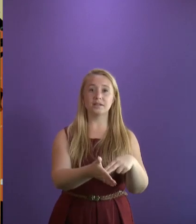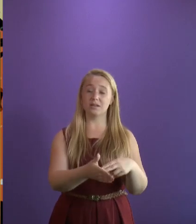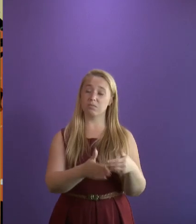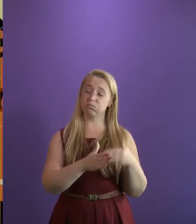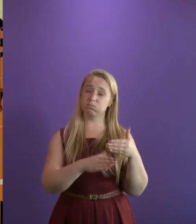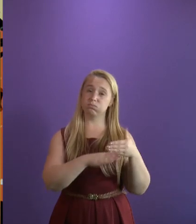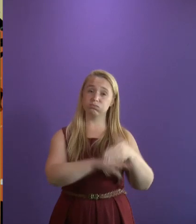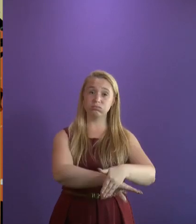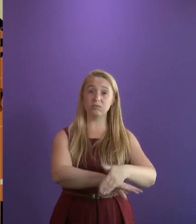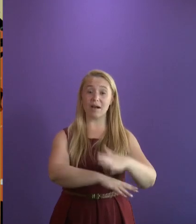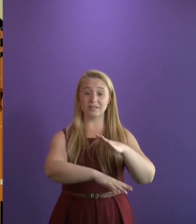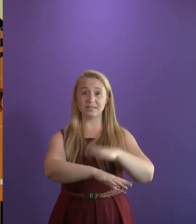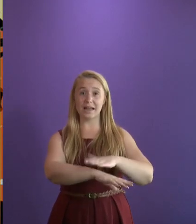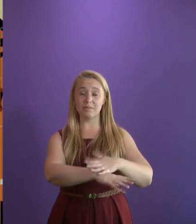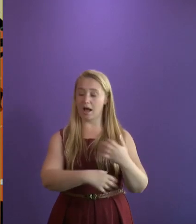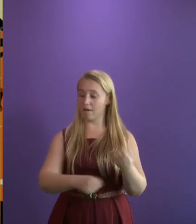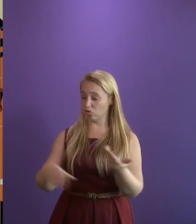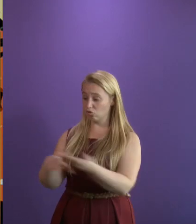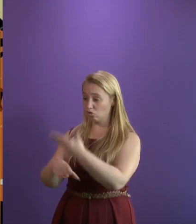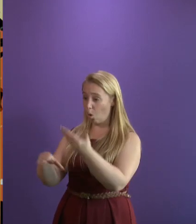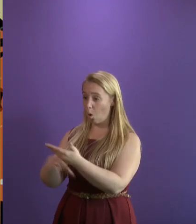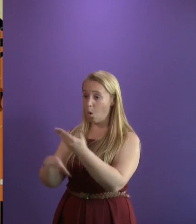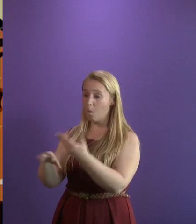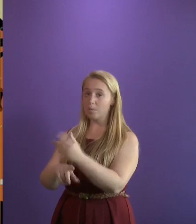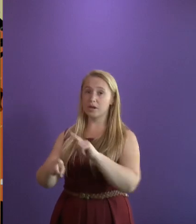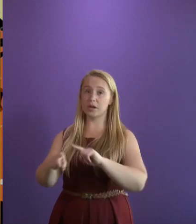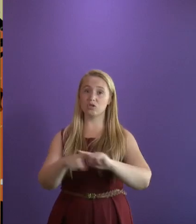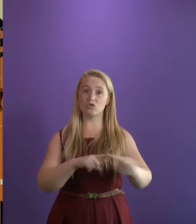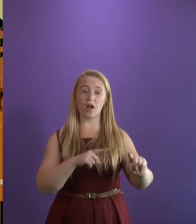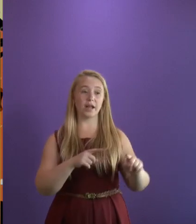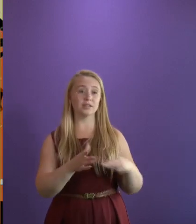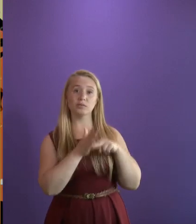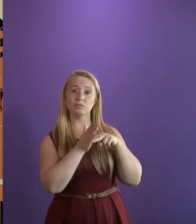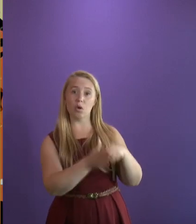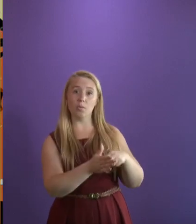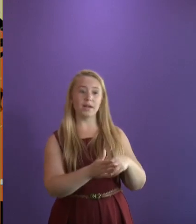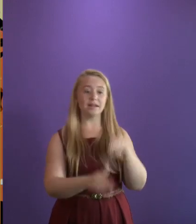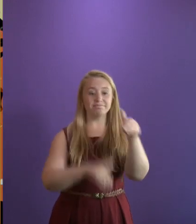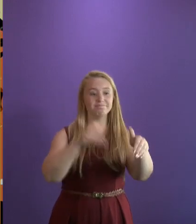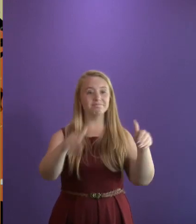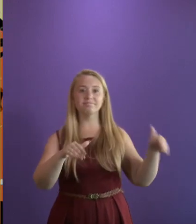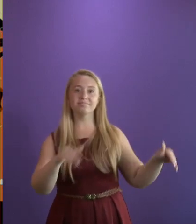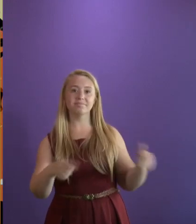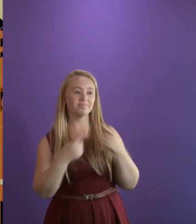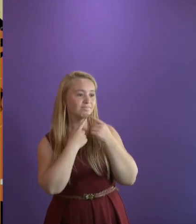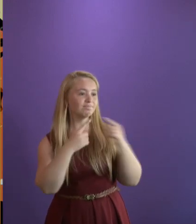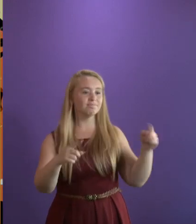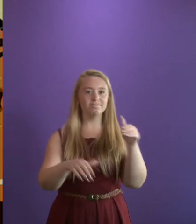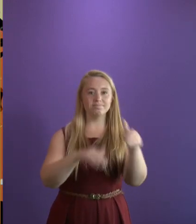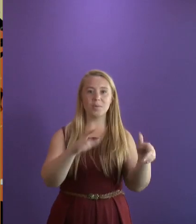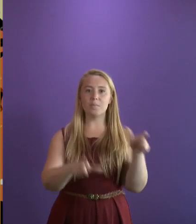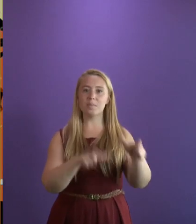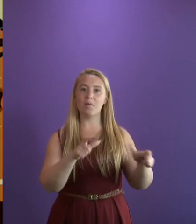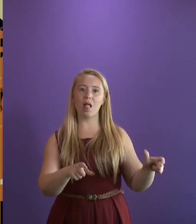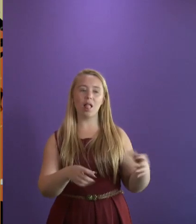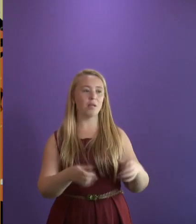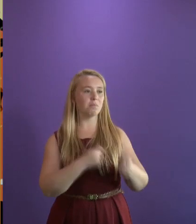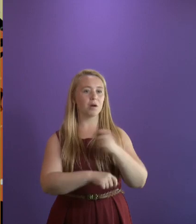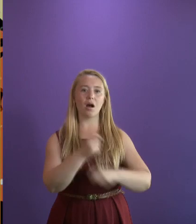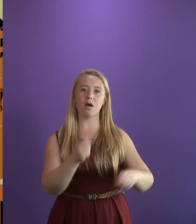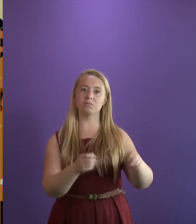to hold down a job, have you time to actually go out and canvass? Have you time to go out and get yourself selected in the first